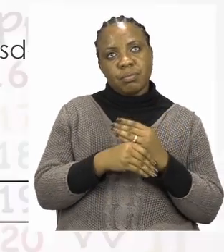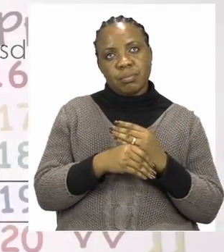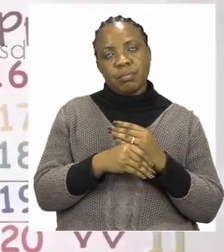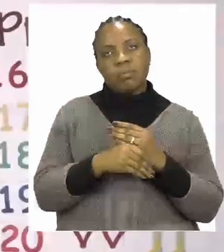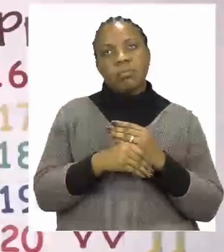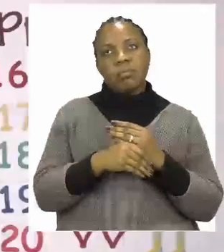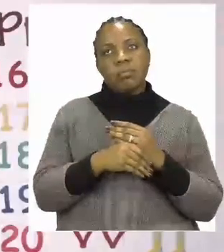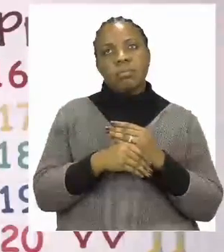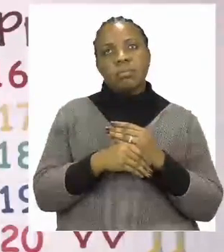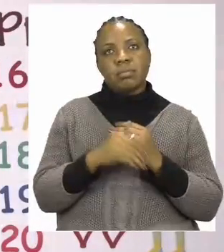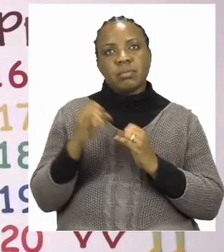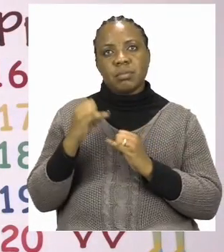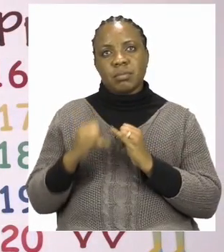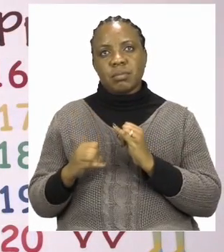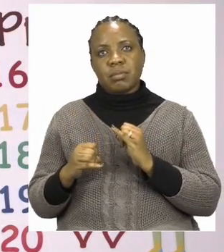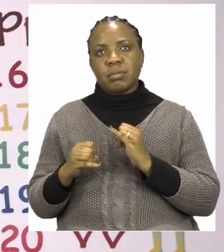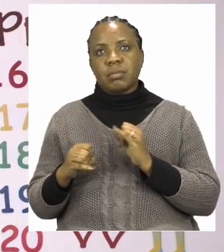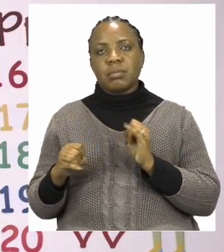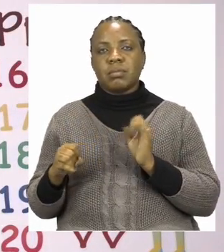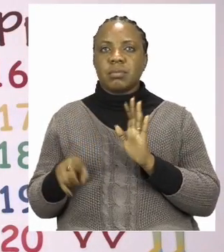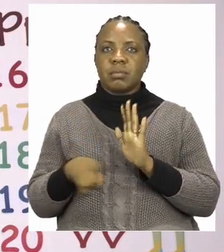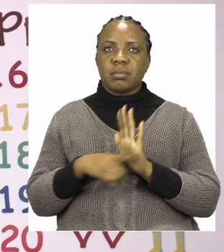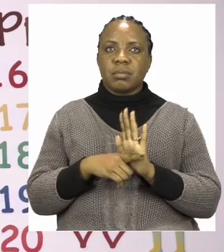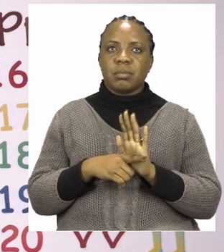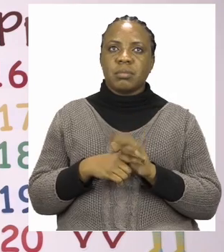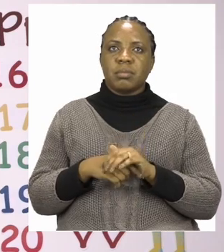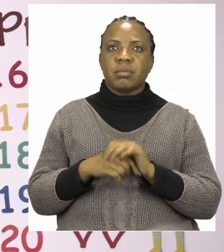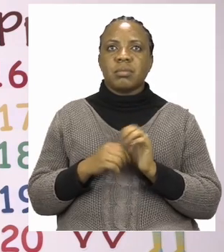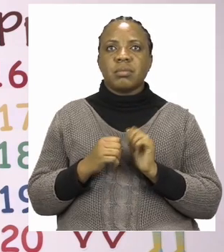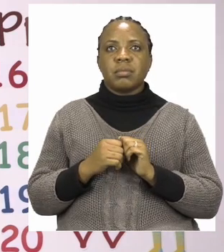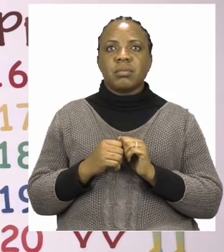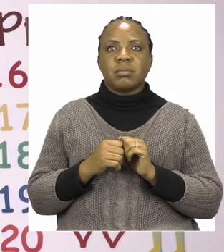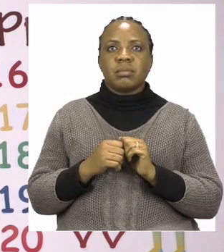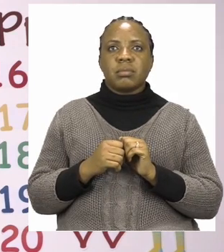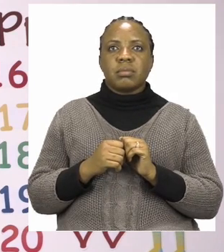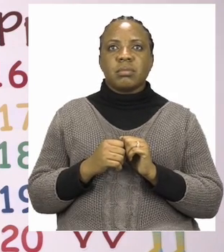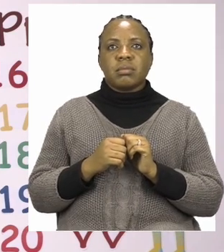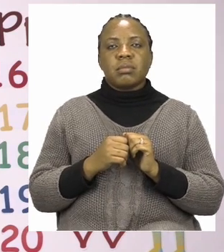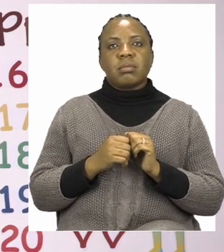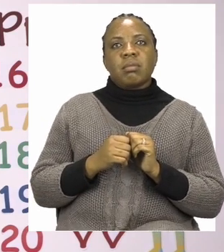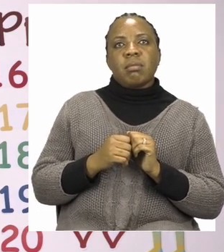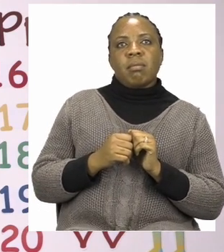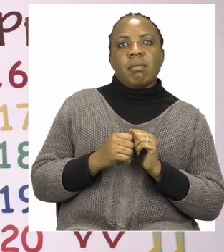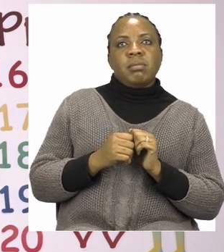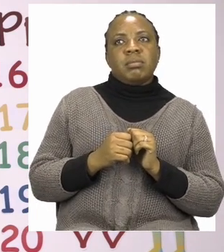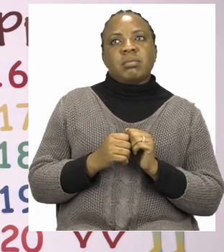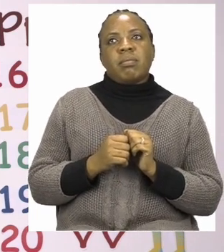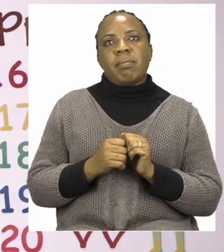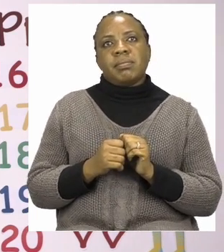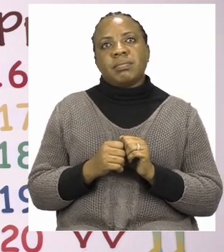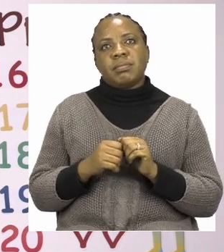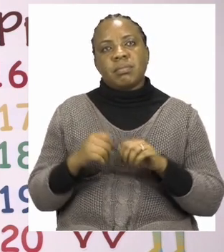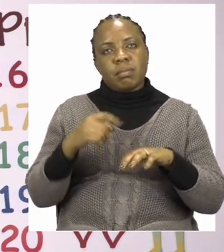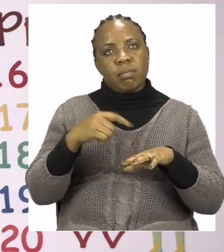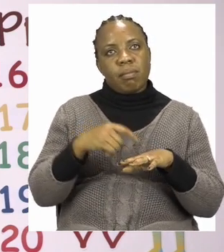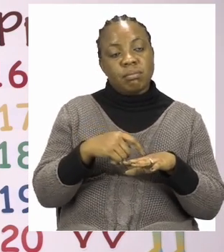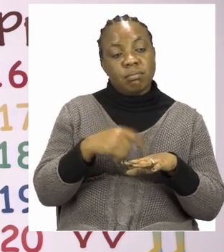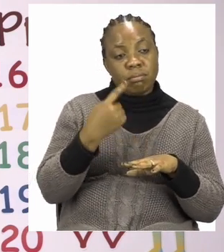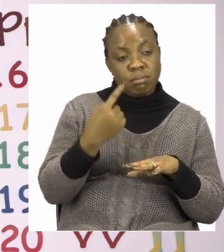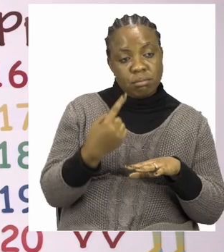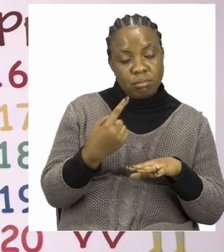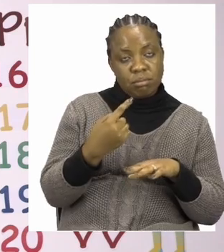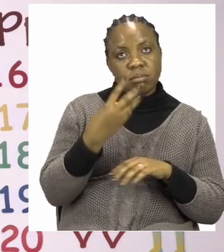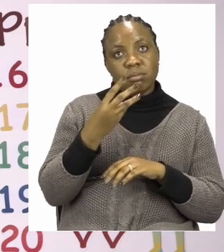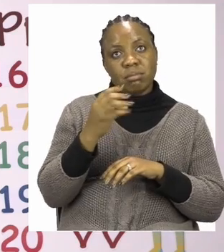board. Remember, it's asking how many she had left, and she collected bottles on 2 different